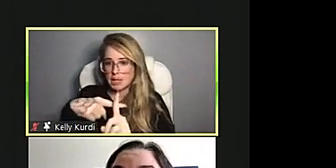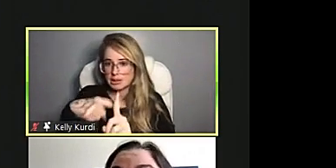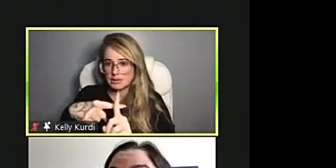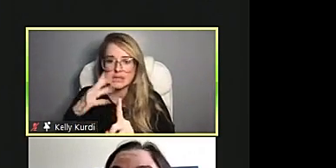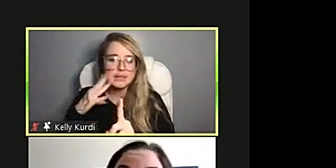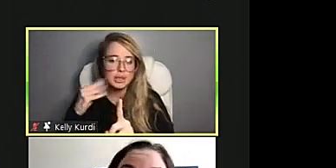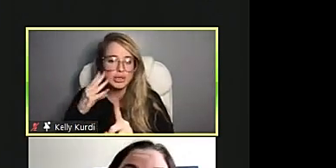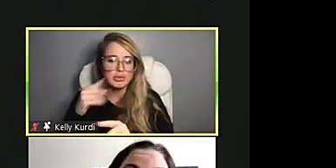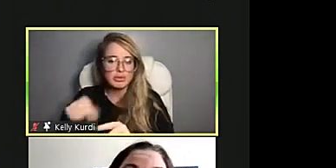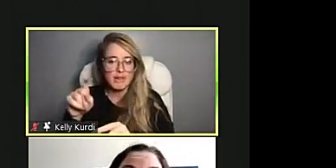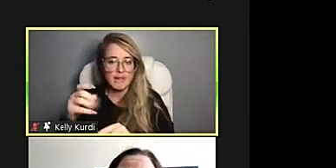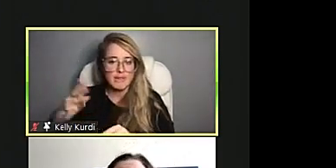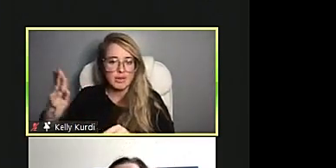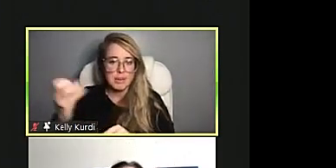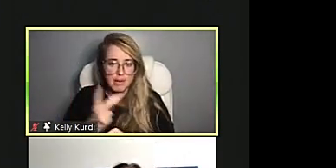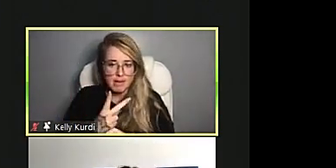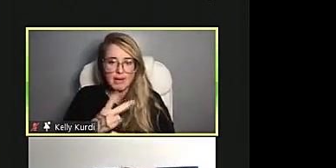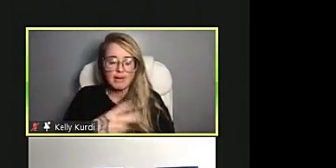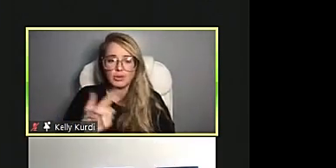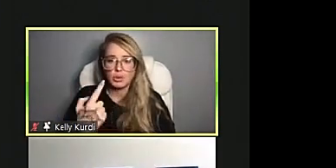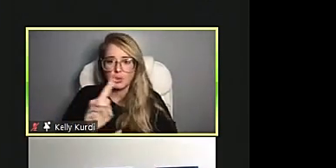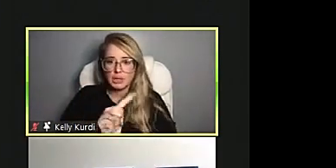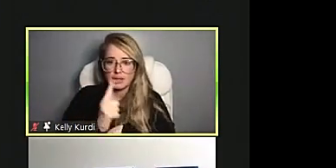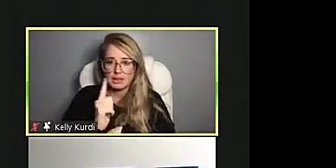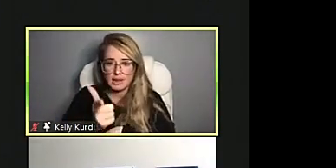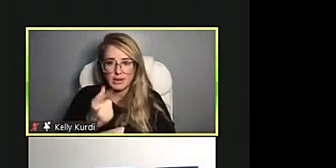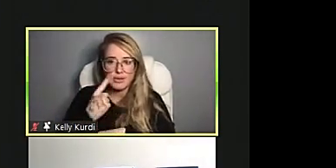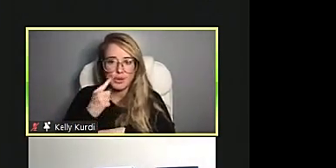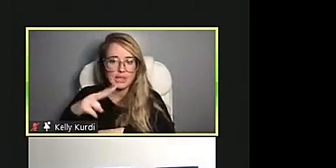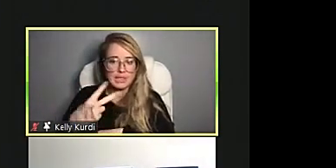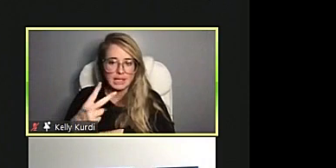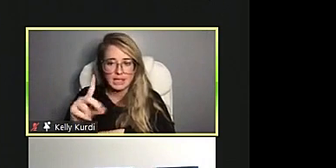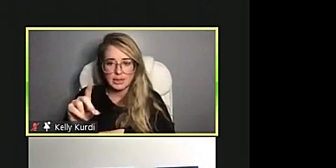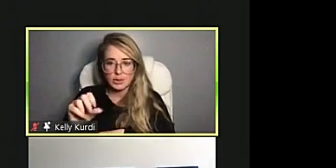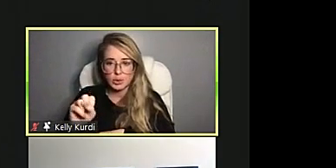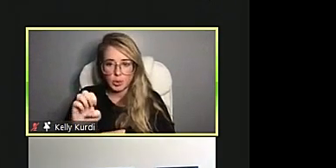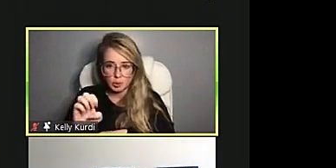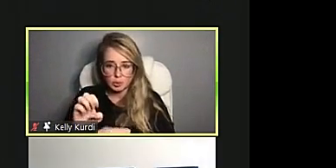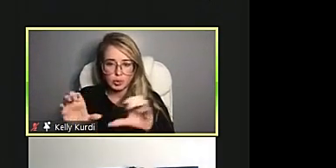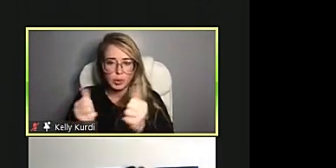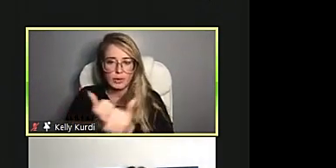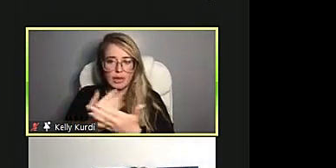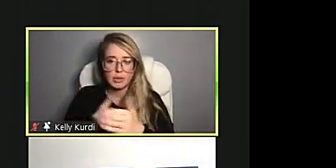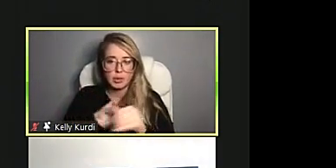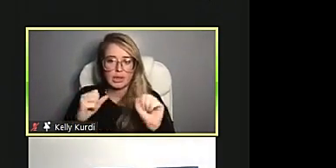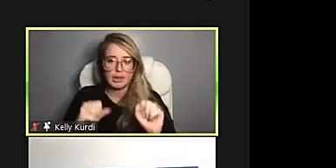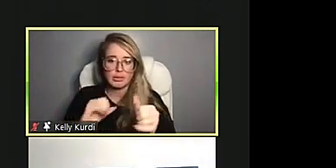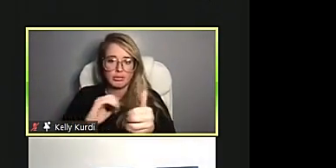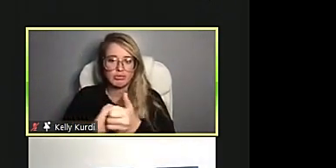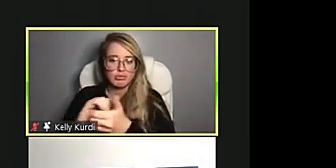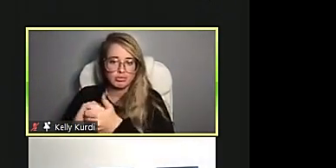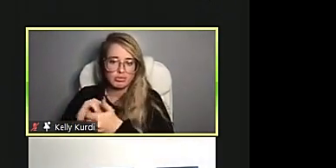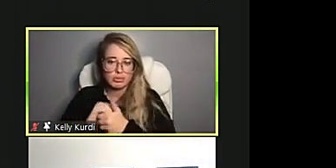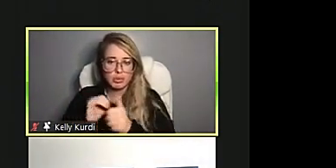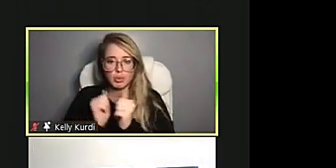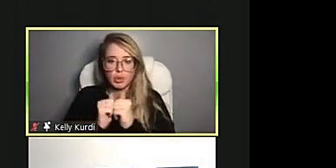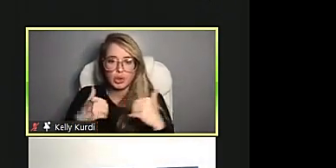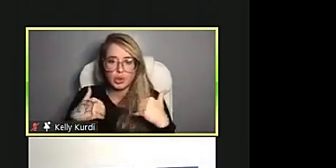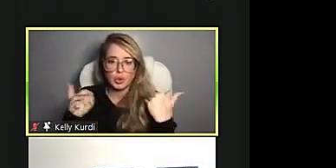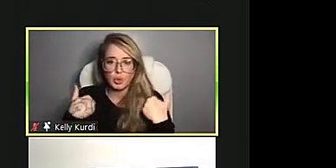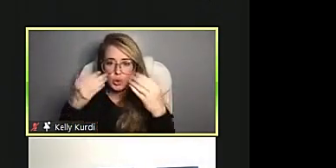are going to have to come back 21 days later for a second dose. And so doing everything that we can to partner with